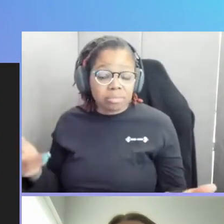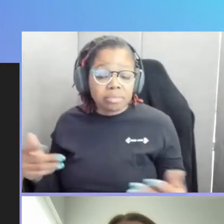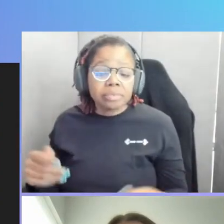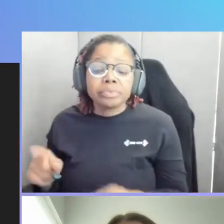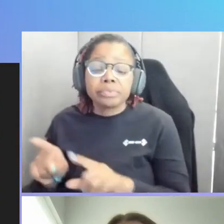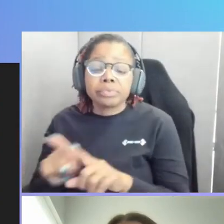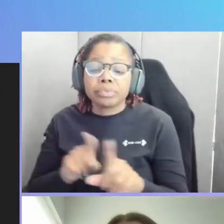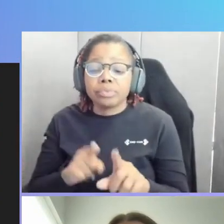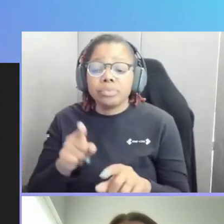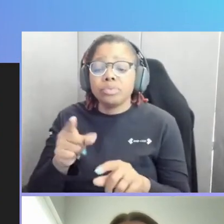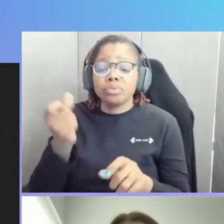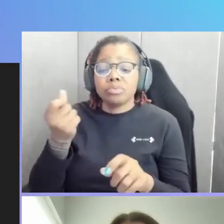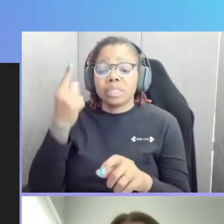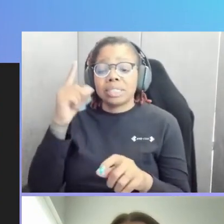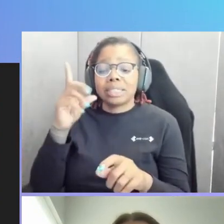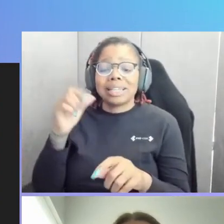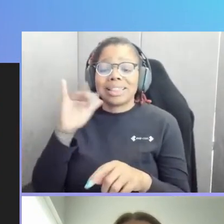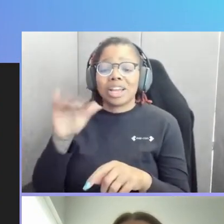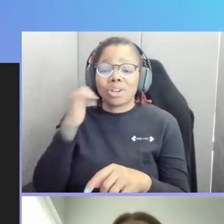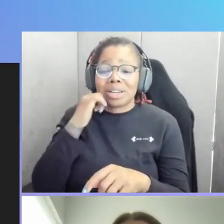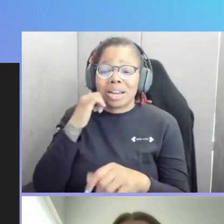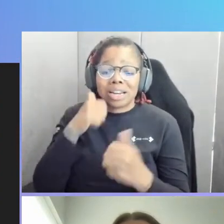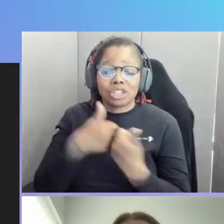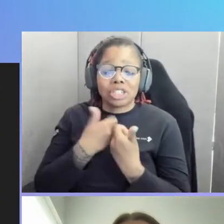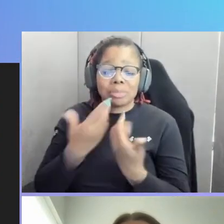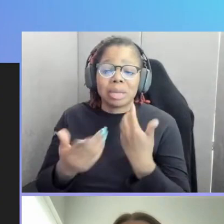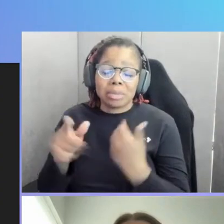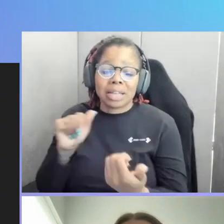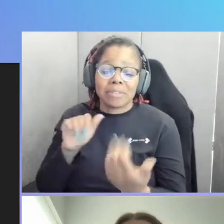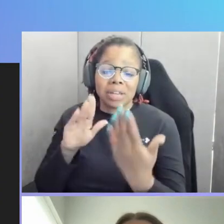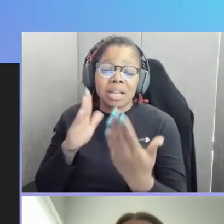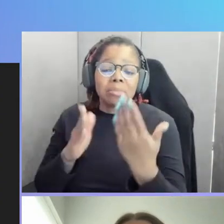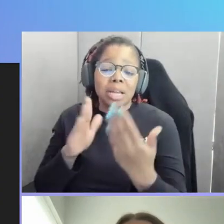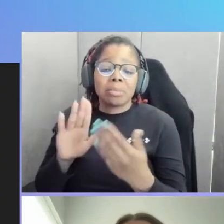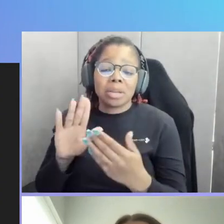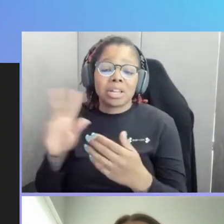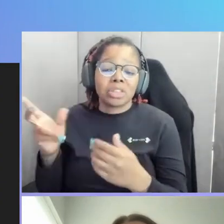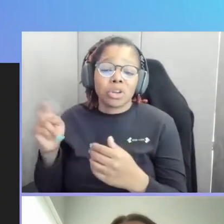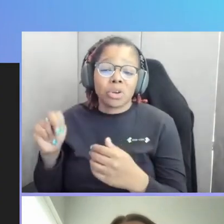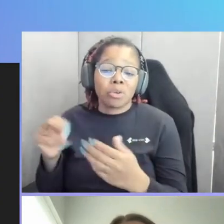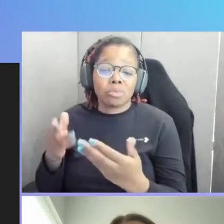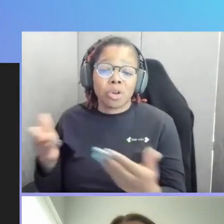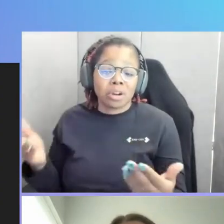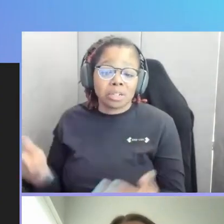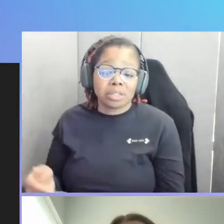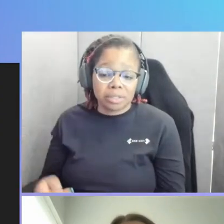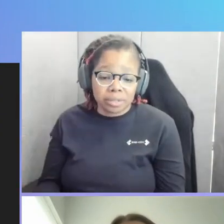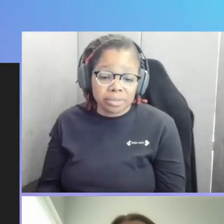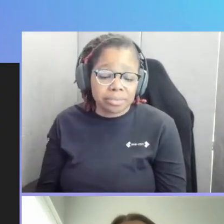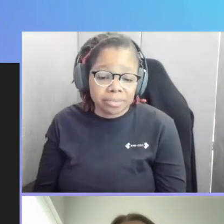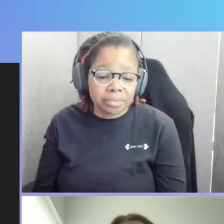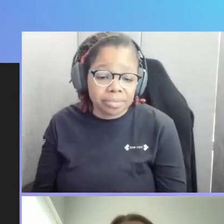also, do you understand their day-to-day challenges that they might face, including with your own products?